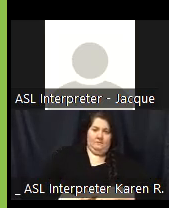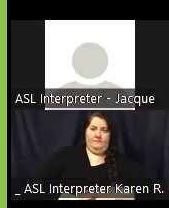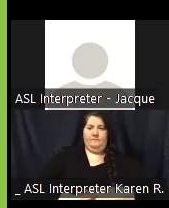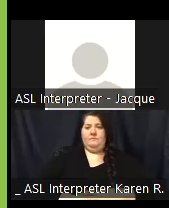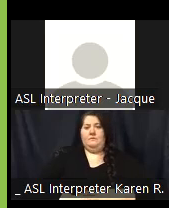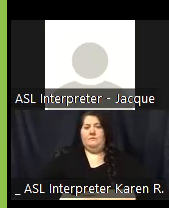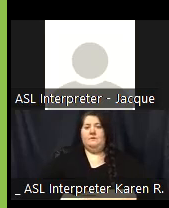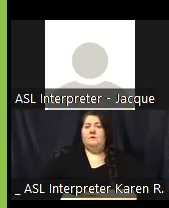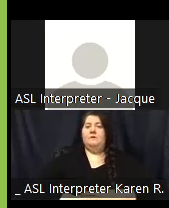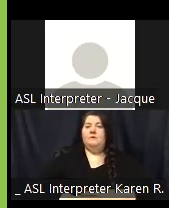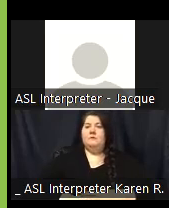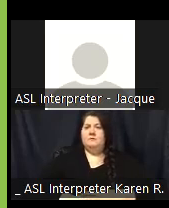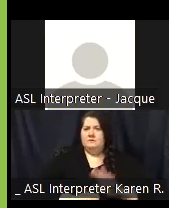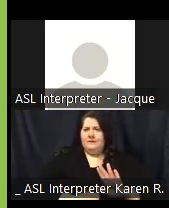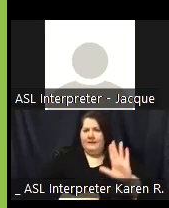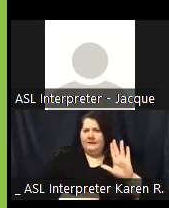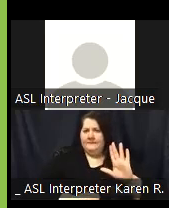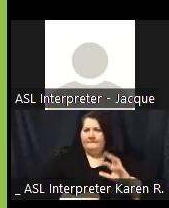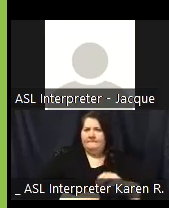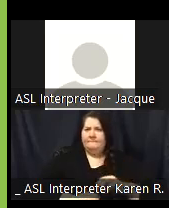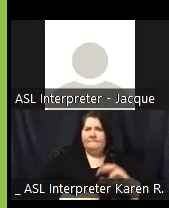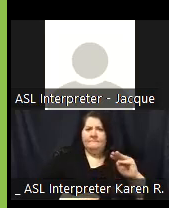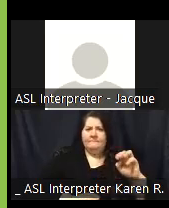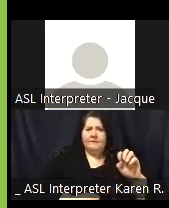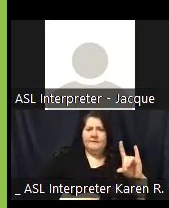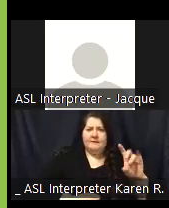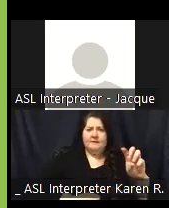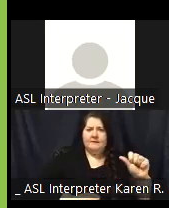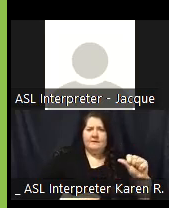And I think I see a hand up. Melinda?